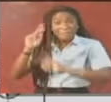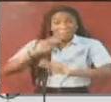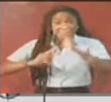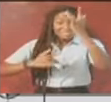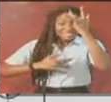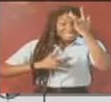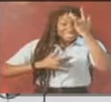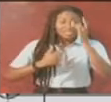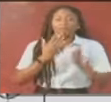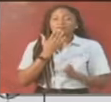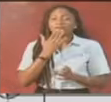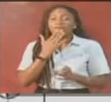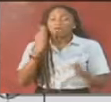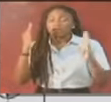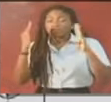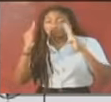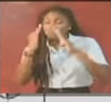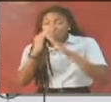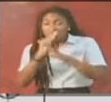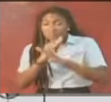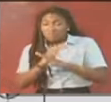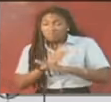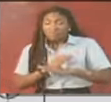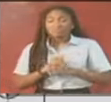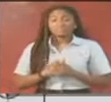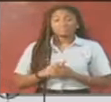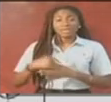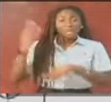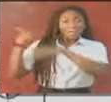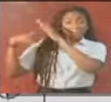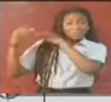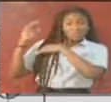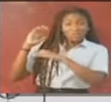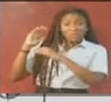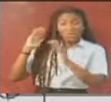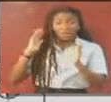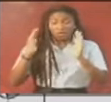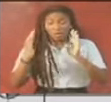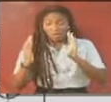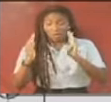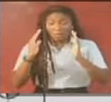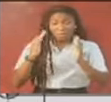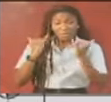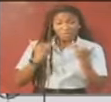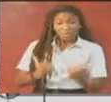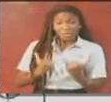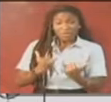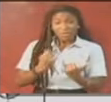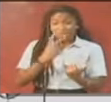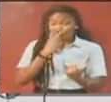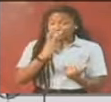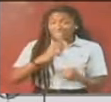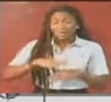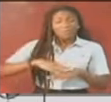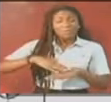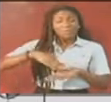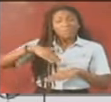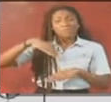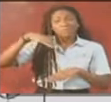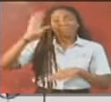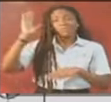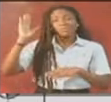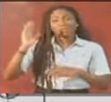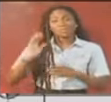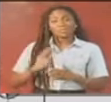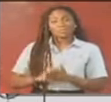and 25 cases, as opposed to previous versions of this map where the largest numbers of cases may have